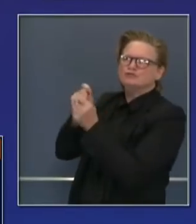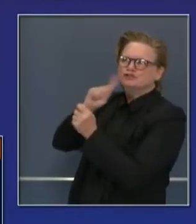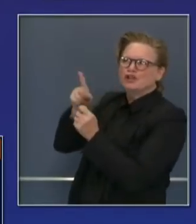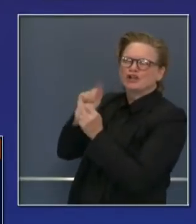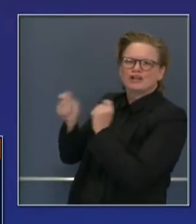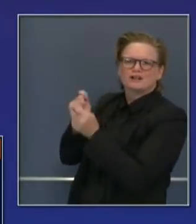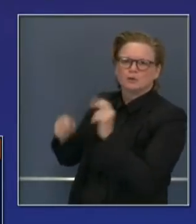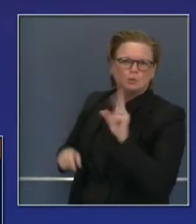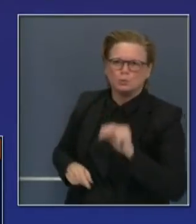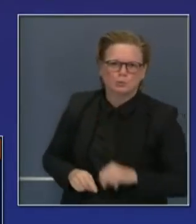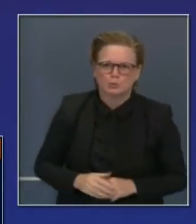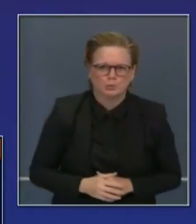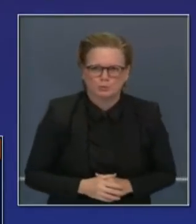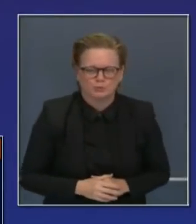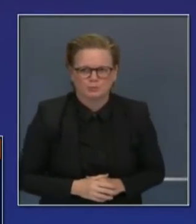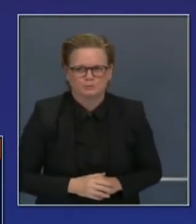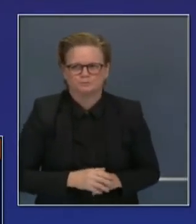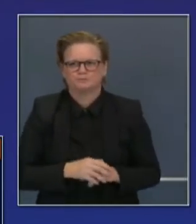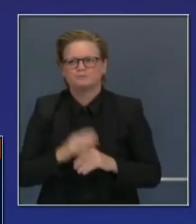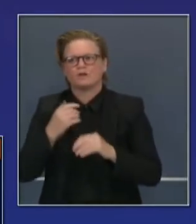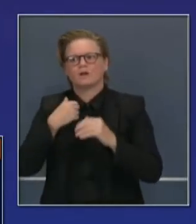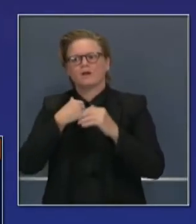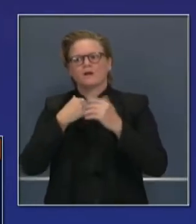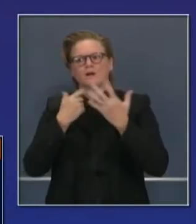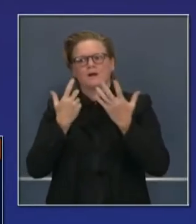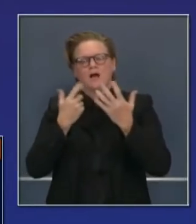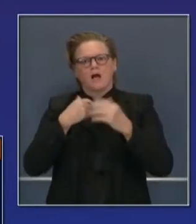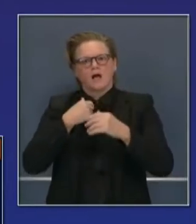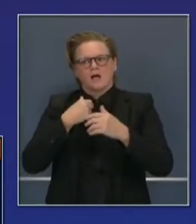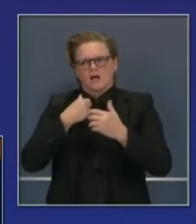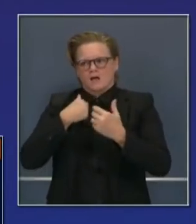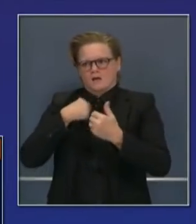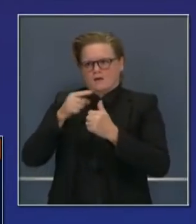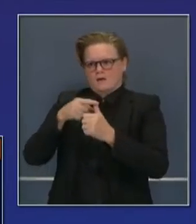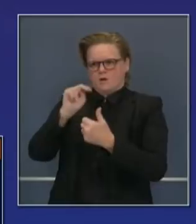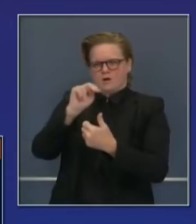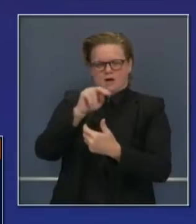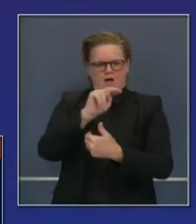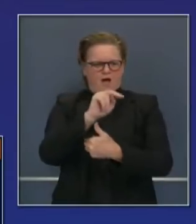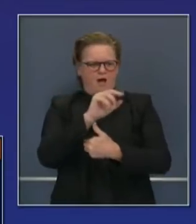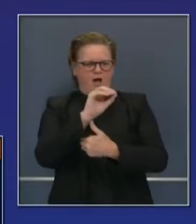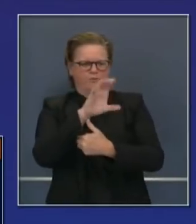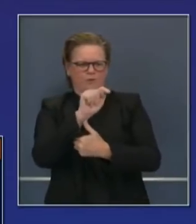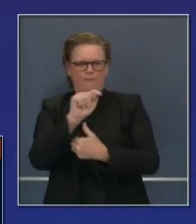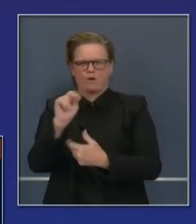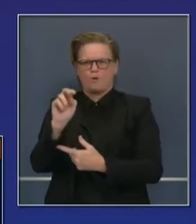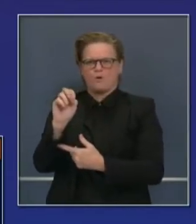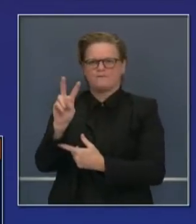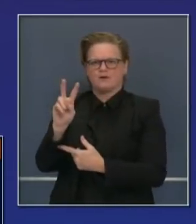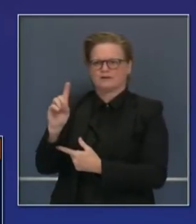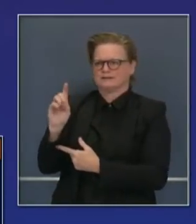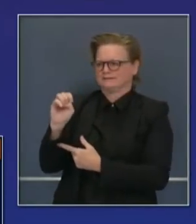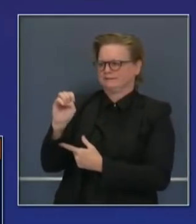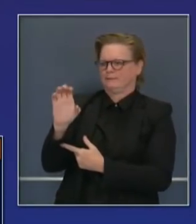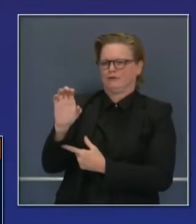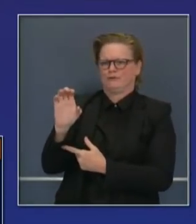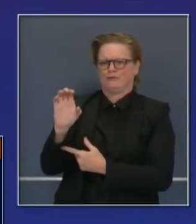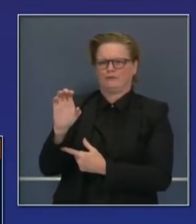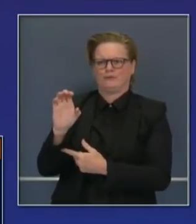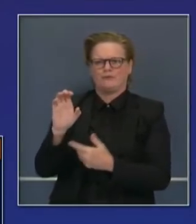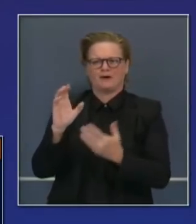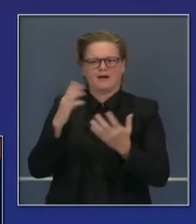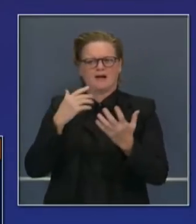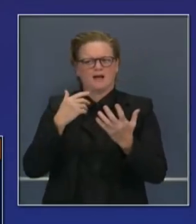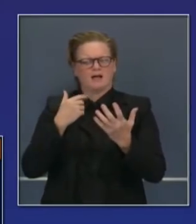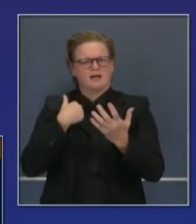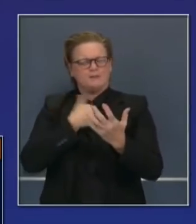curious way of ending, in October, November, December, that we once again maintain our vigilance as it